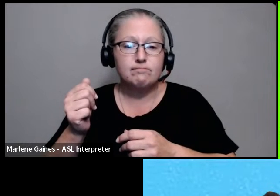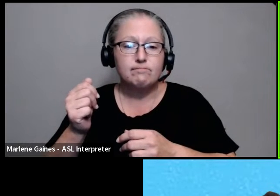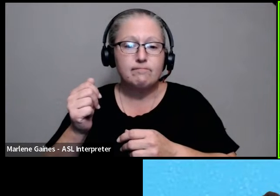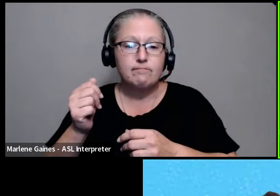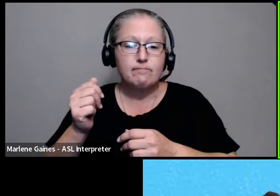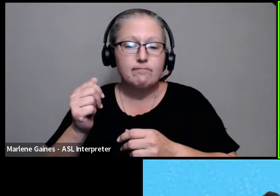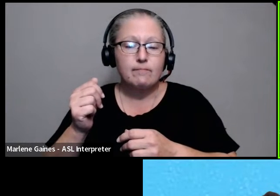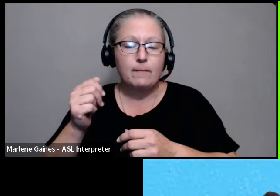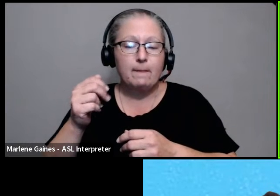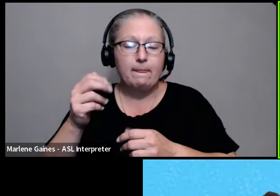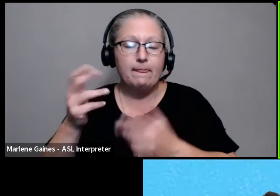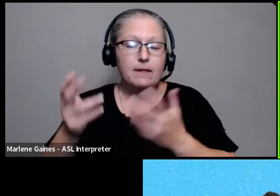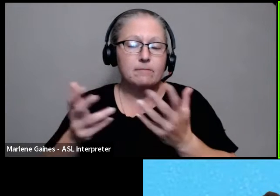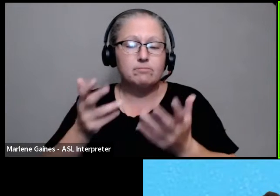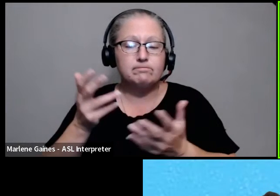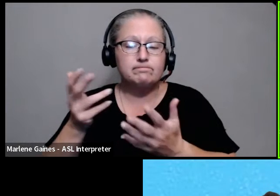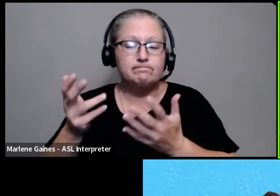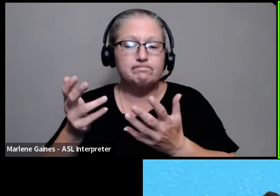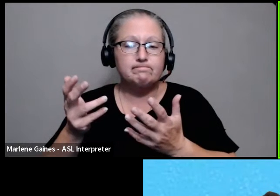especially the one